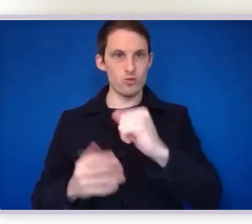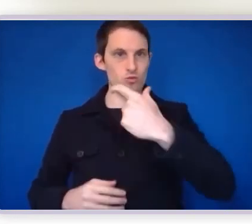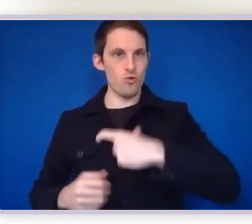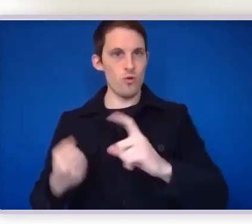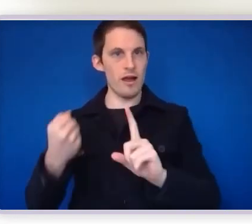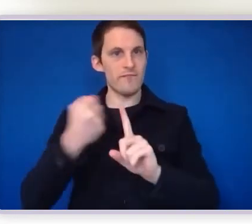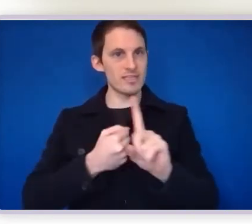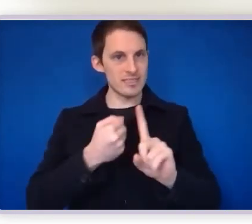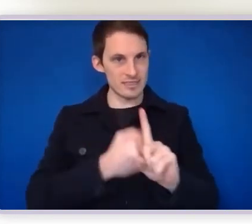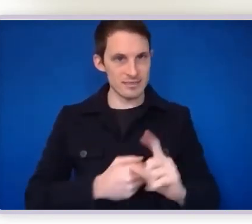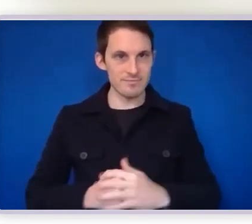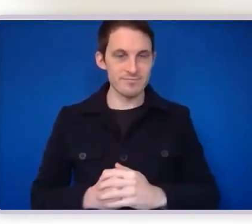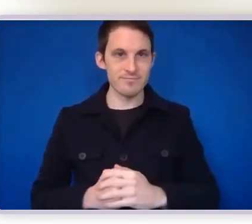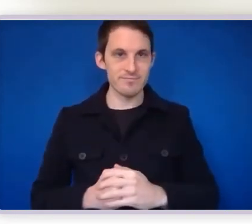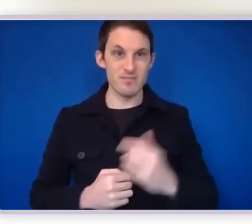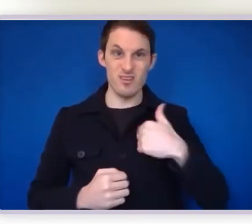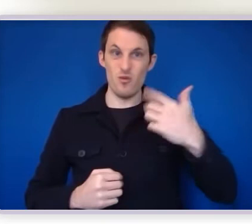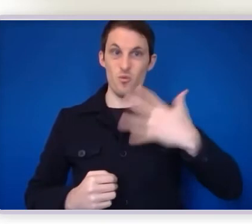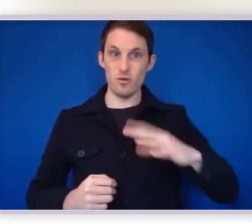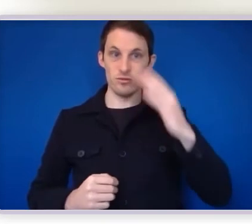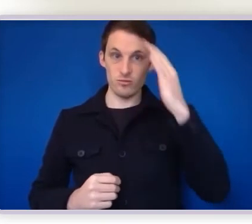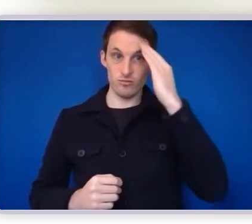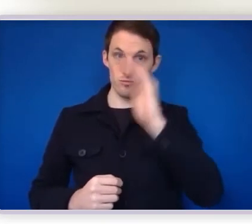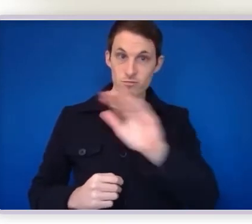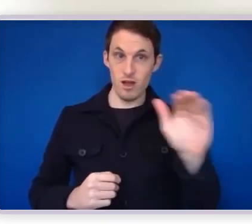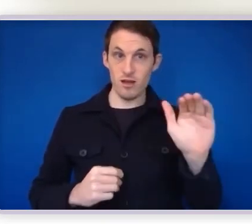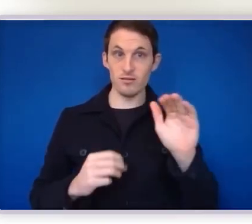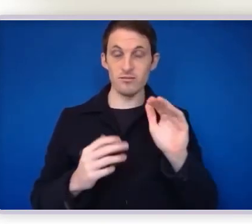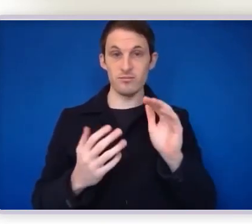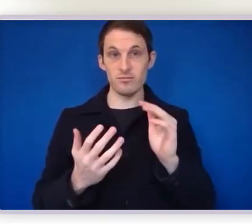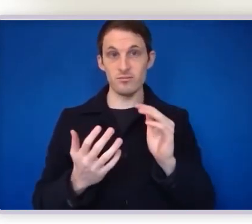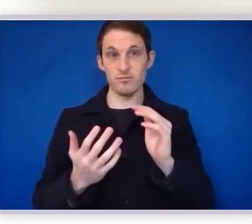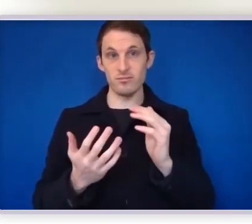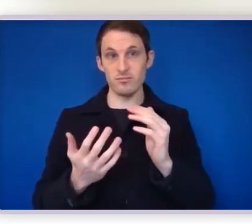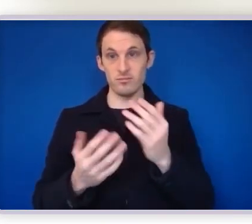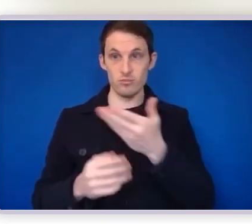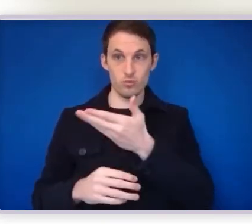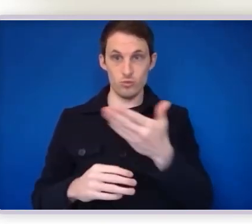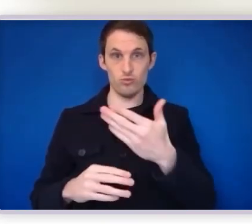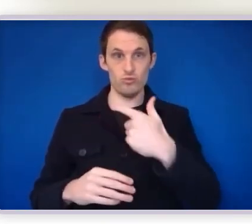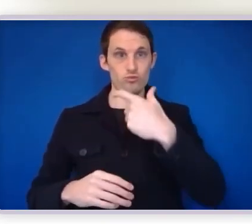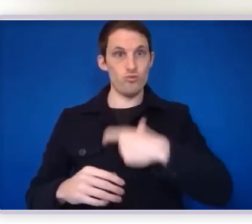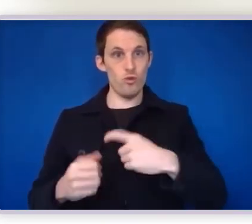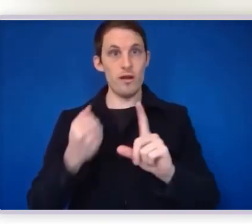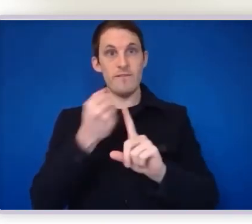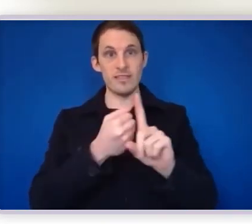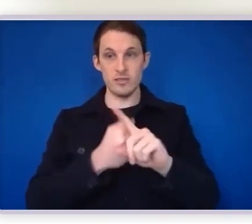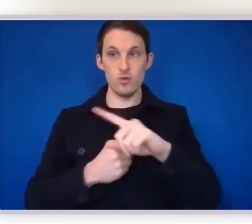want to remind you that you as advocates will observe